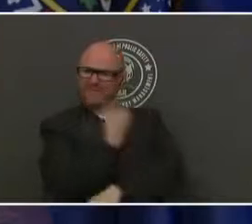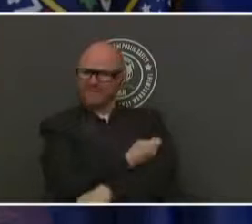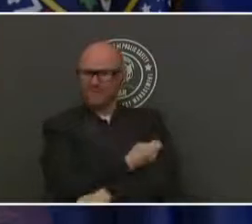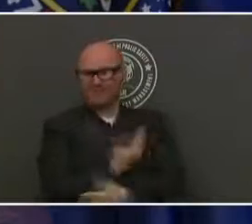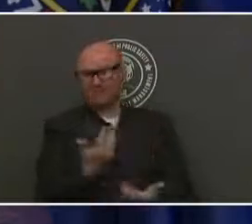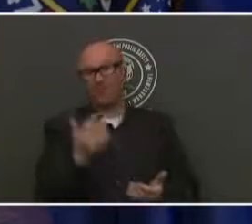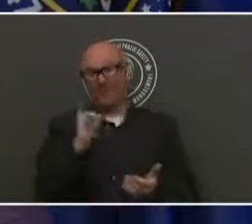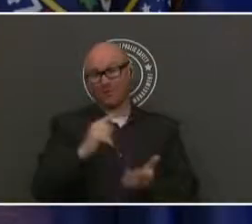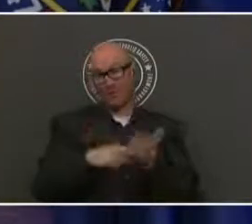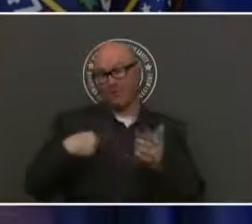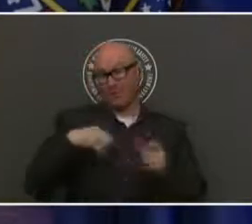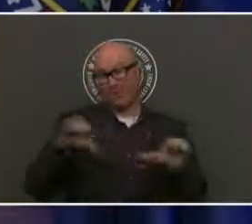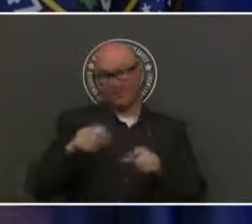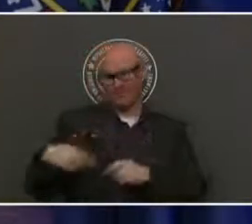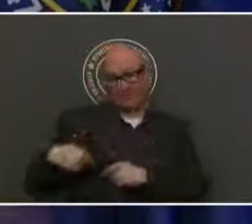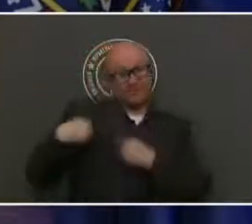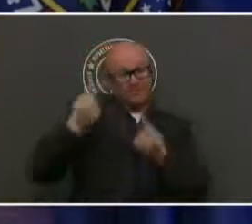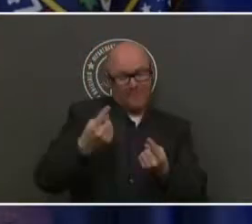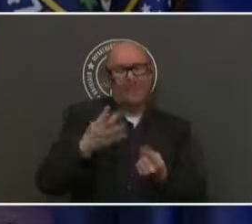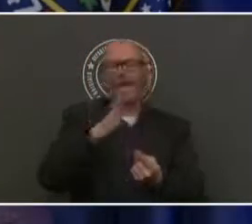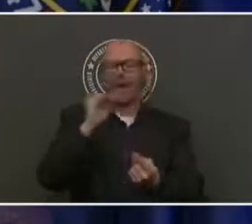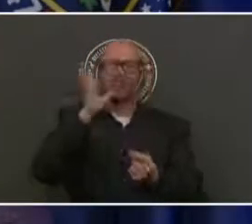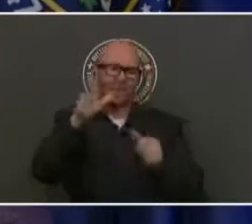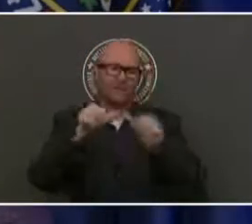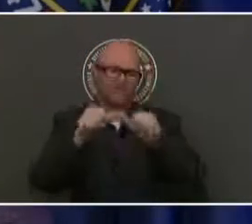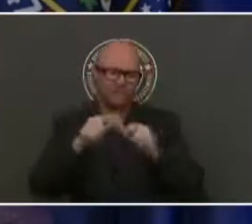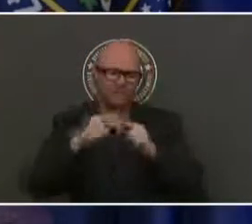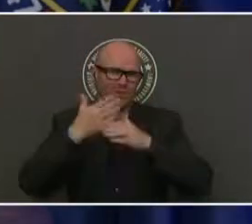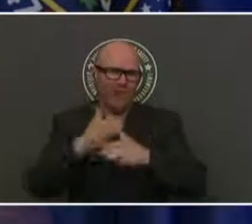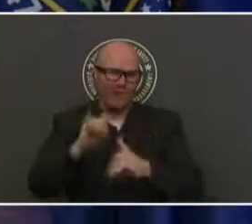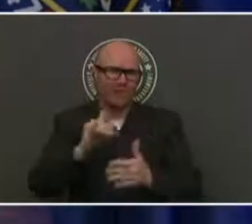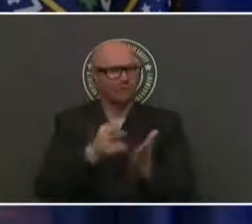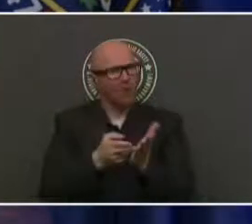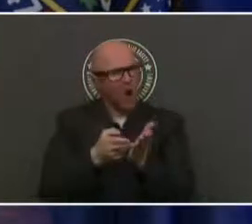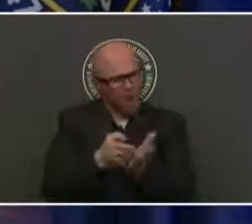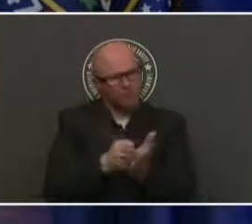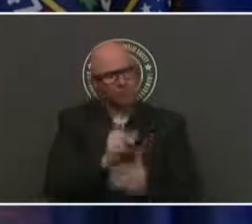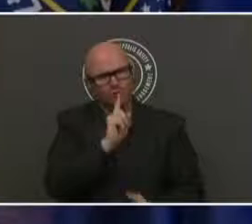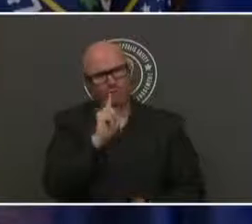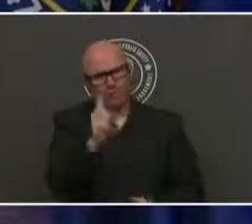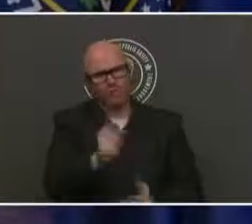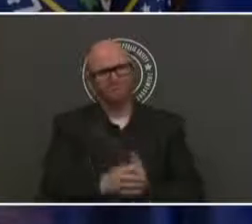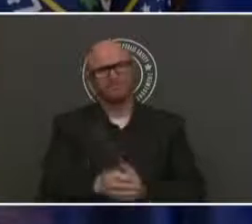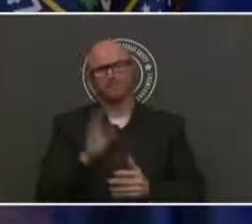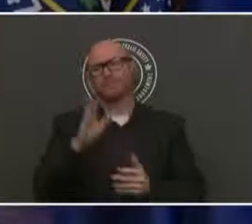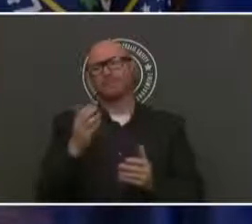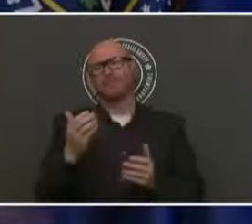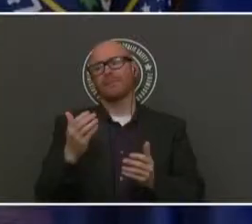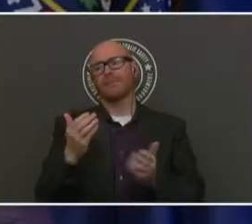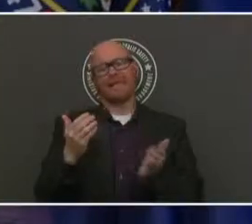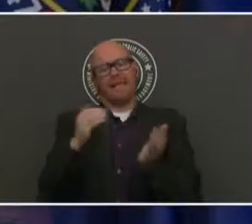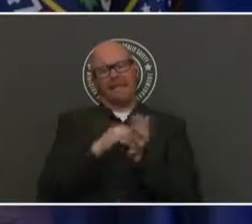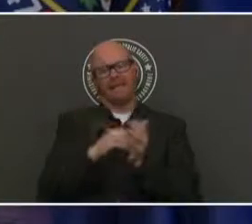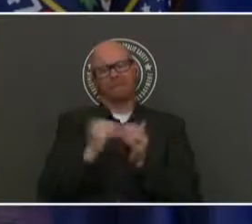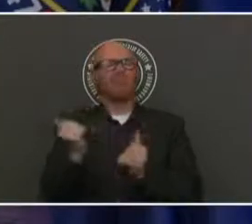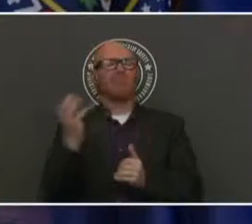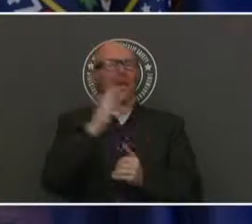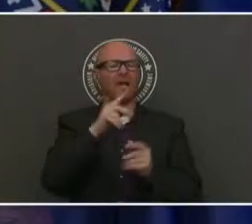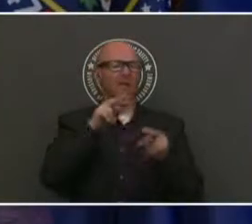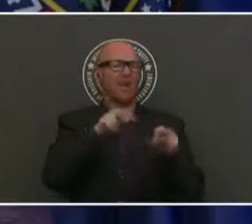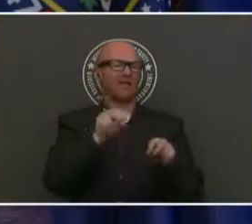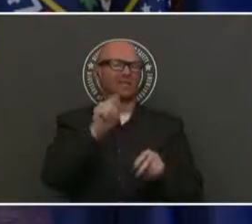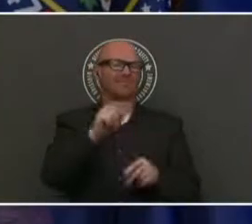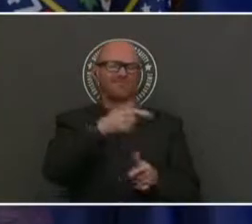do. And look, again, back to this Johnson & Johnson thing. I don't want to overblow. The one thing I've learned through